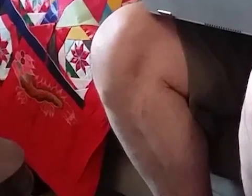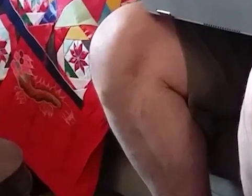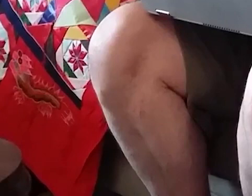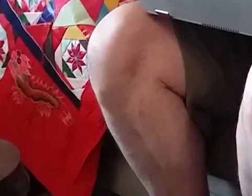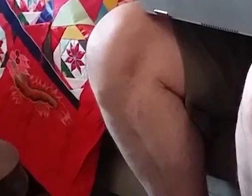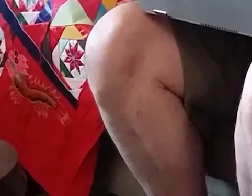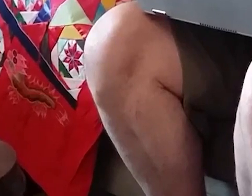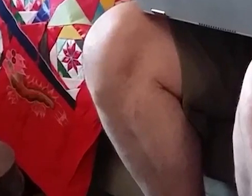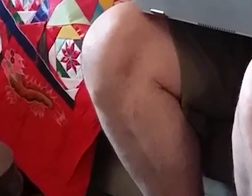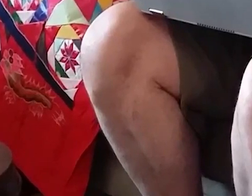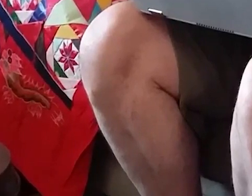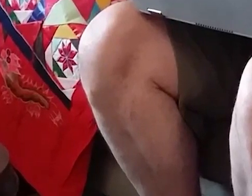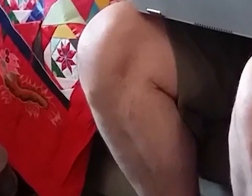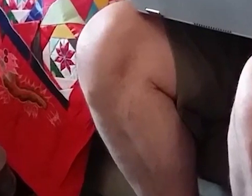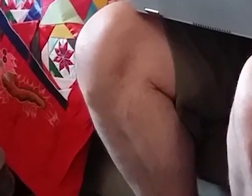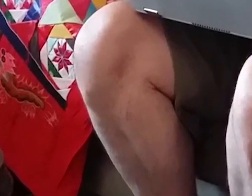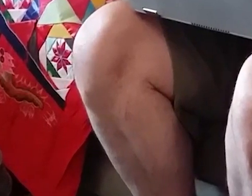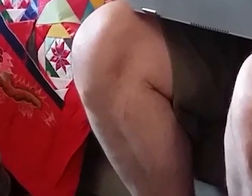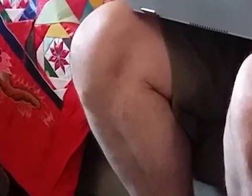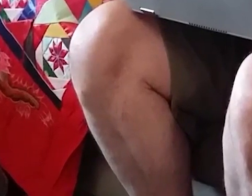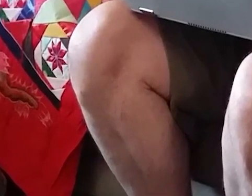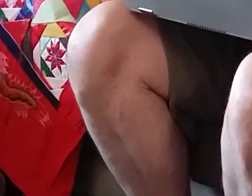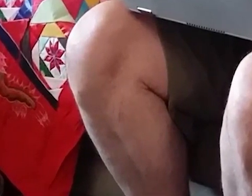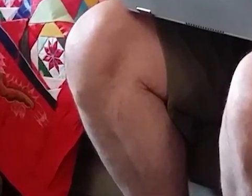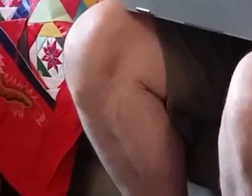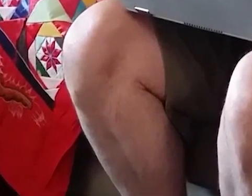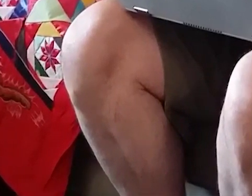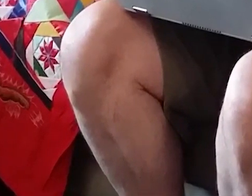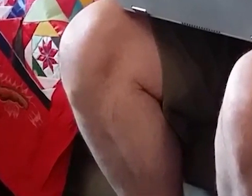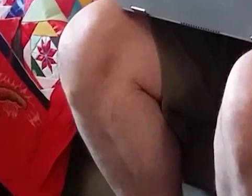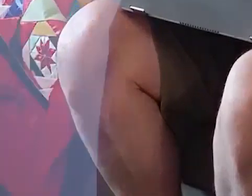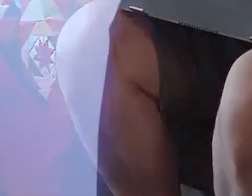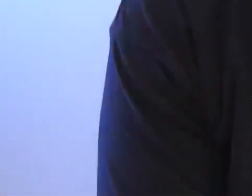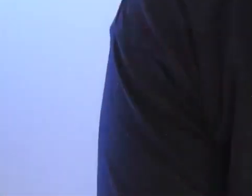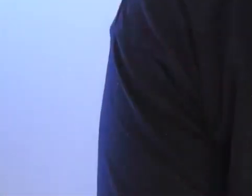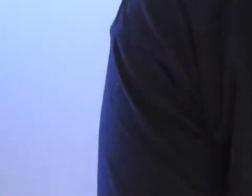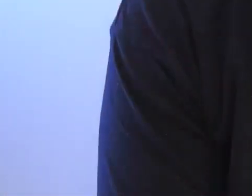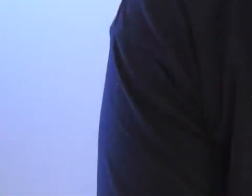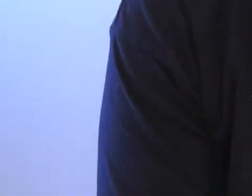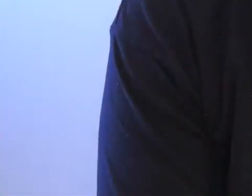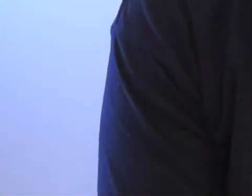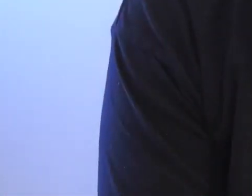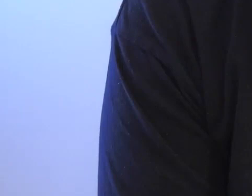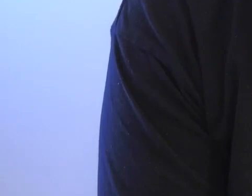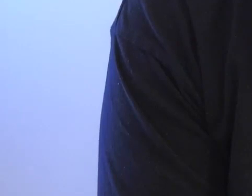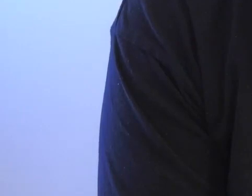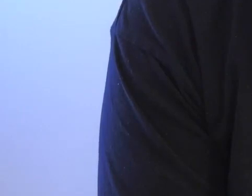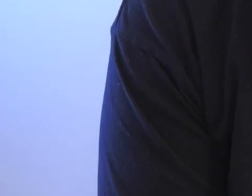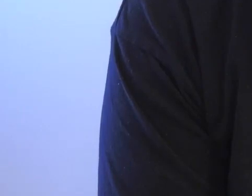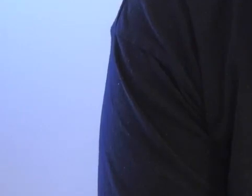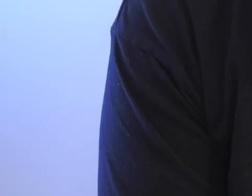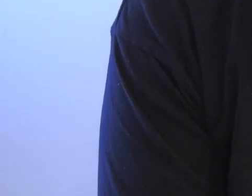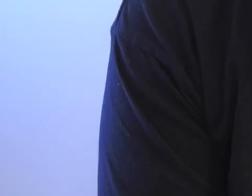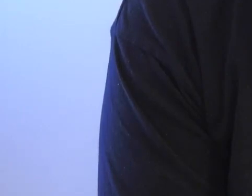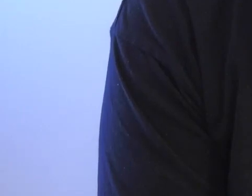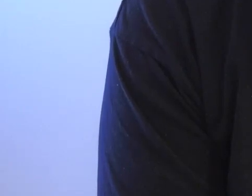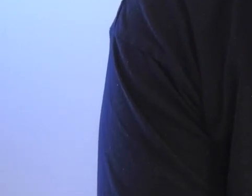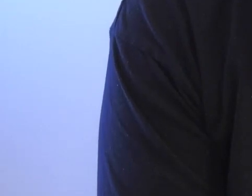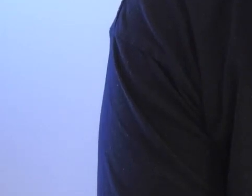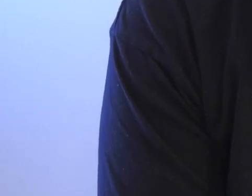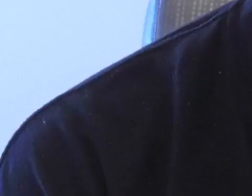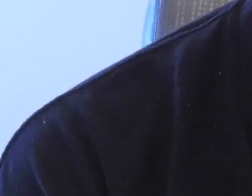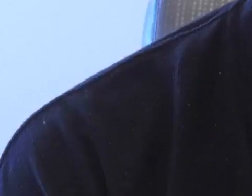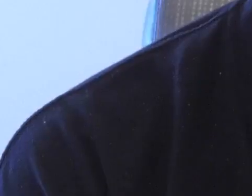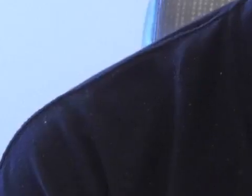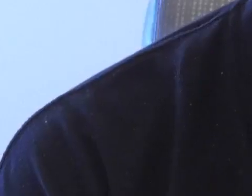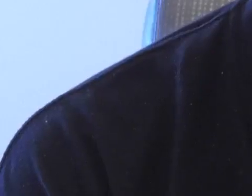Janet to call Barney if anything went wrong. Probably the smartest person I know. He's just has a gift of explaining things in a simple